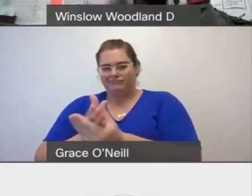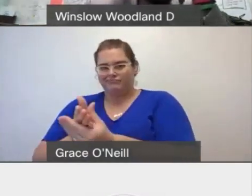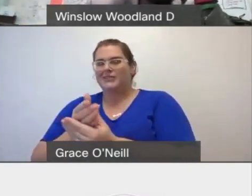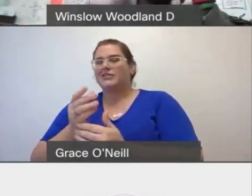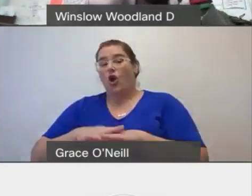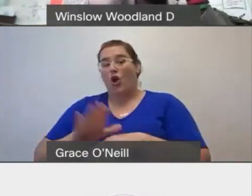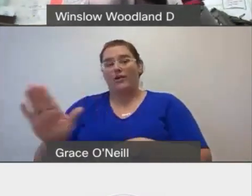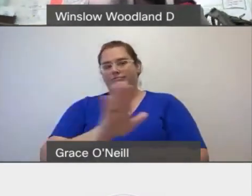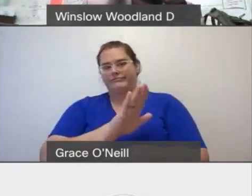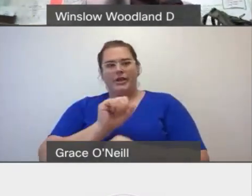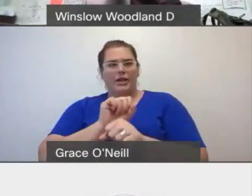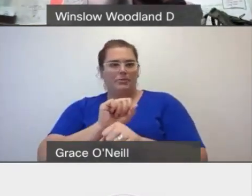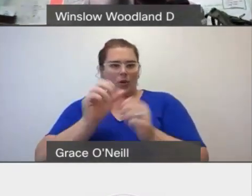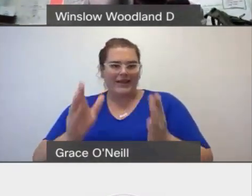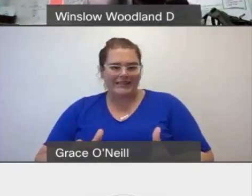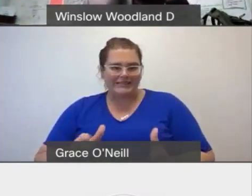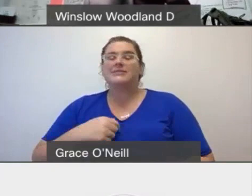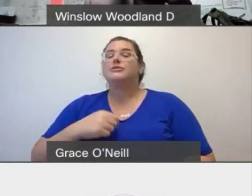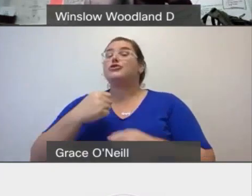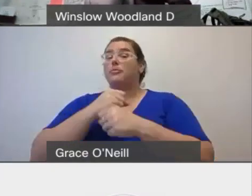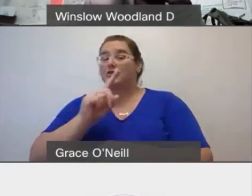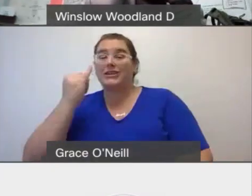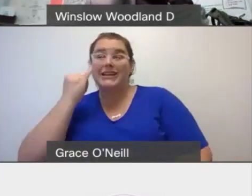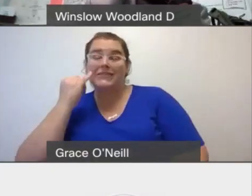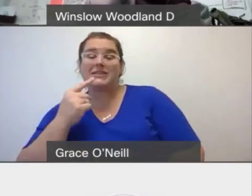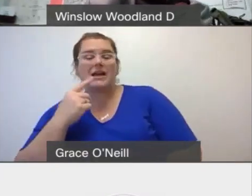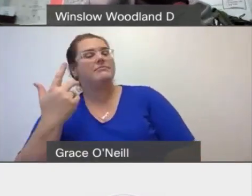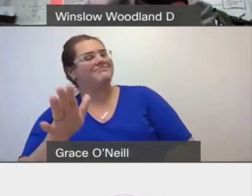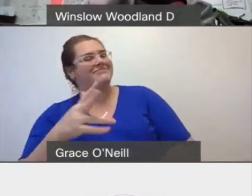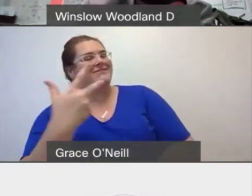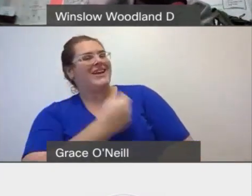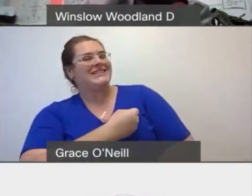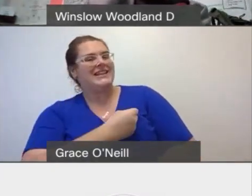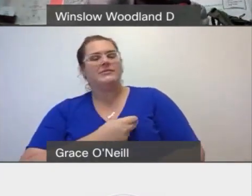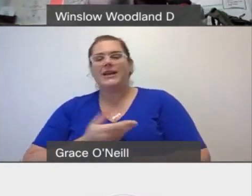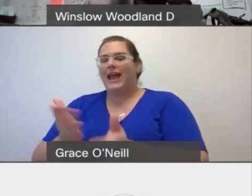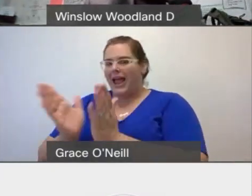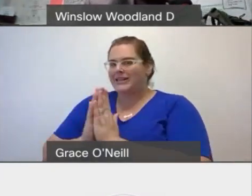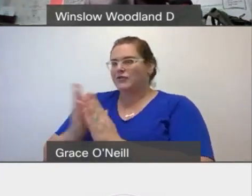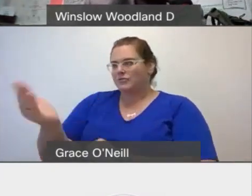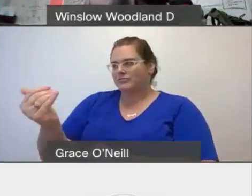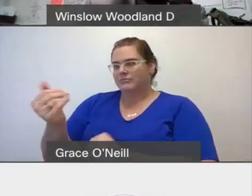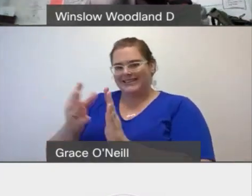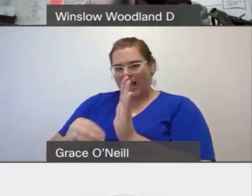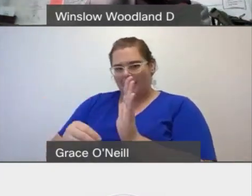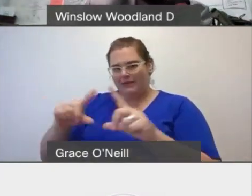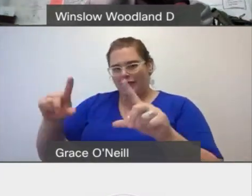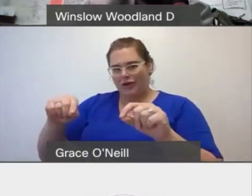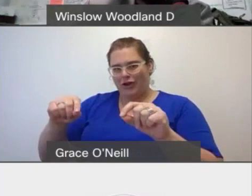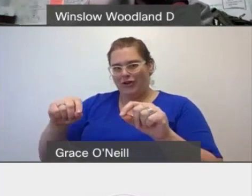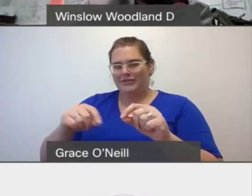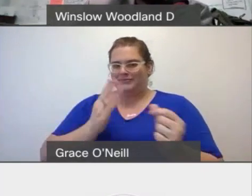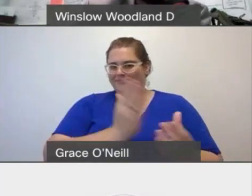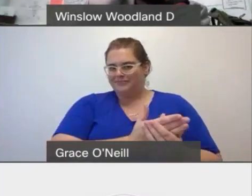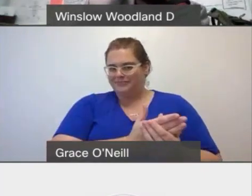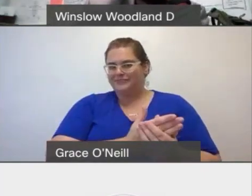vaccinated, you have their vaccination card. And if they say they've submitted a waiver, that you get a copy, or they've submitted a request for a waiver, that you have a